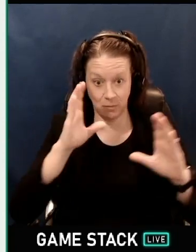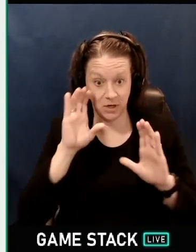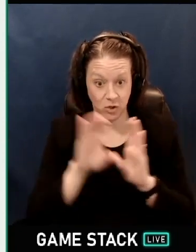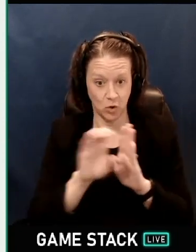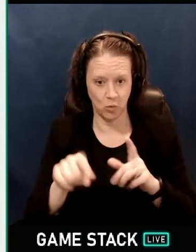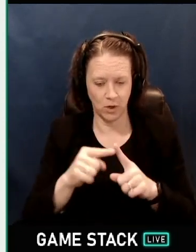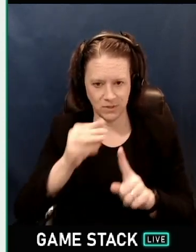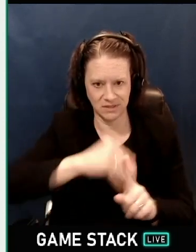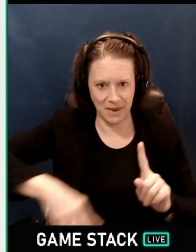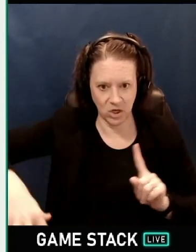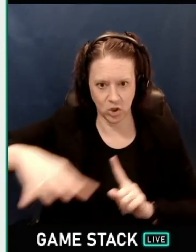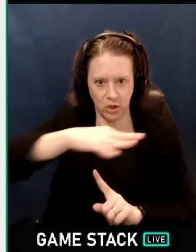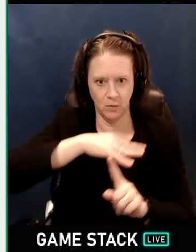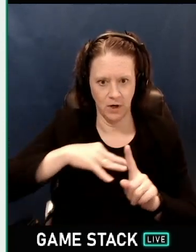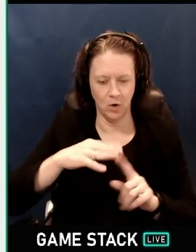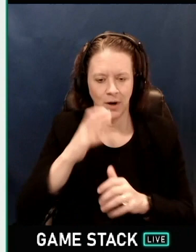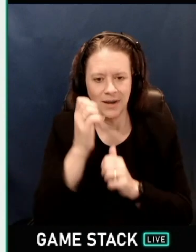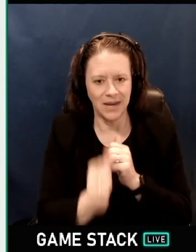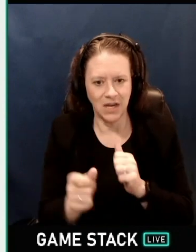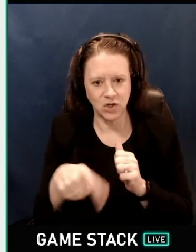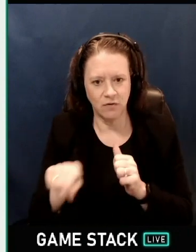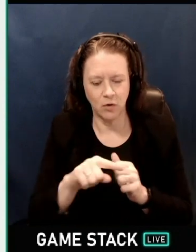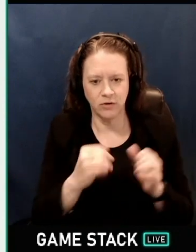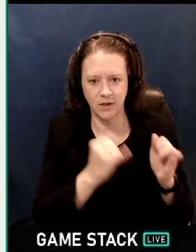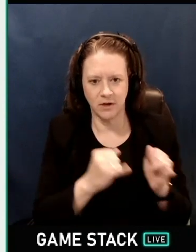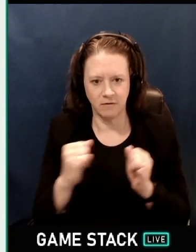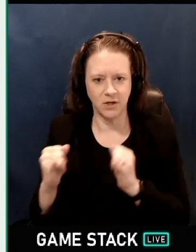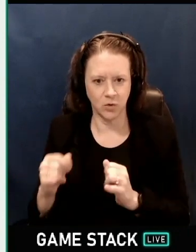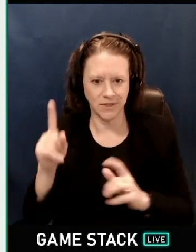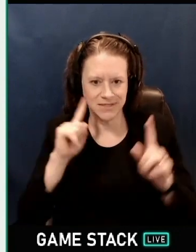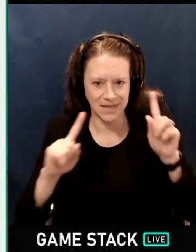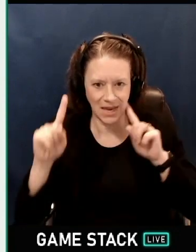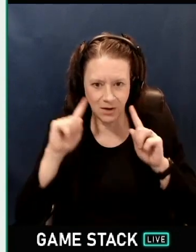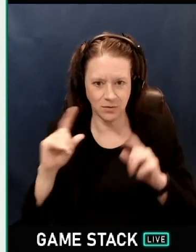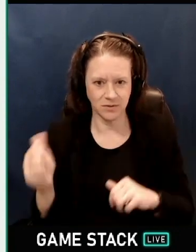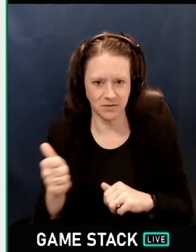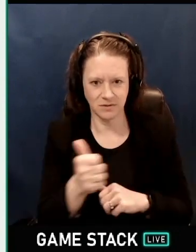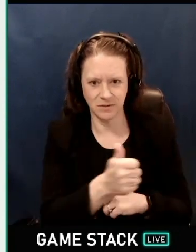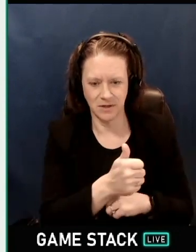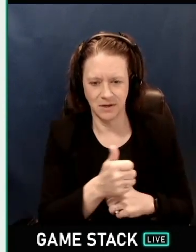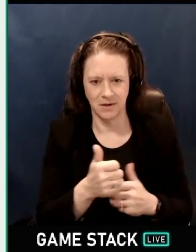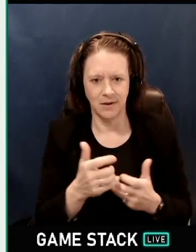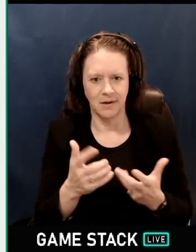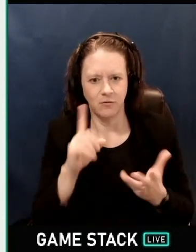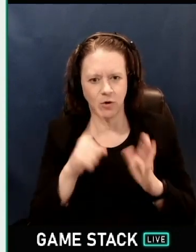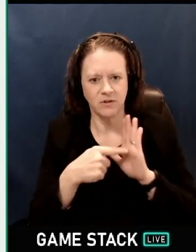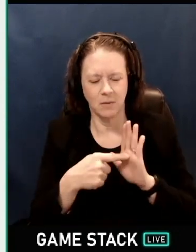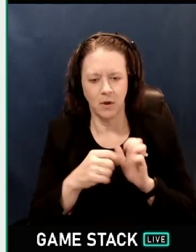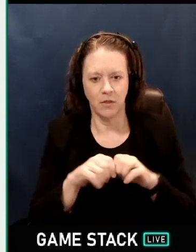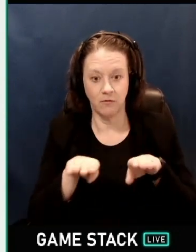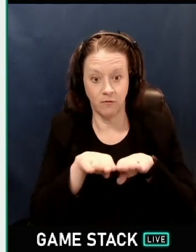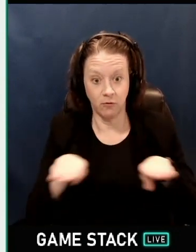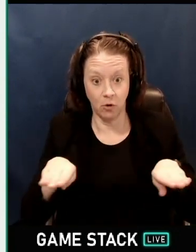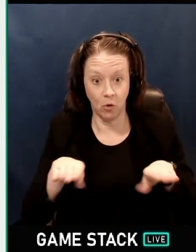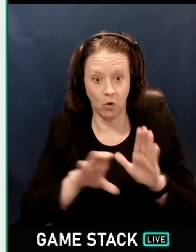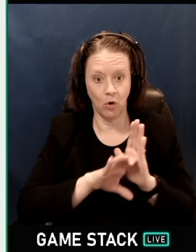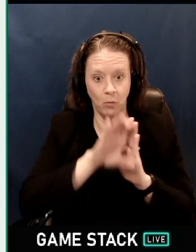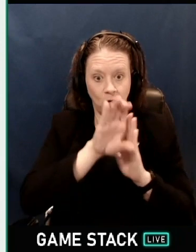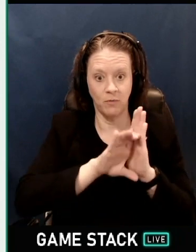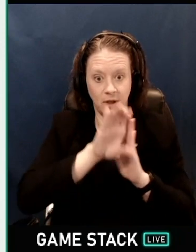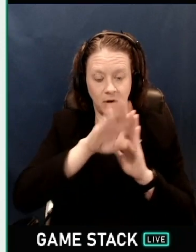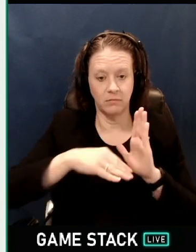rendered of where each of those individual sounds were. The floor movement of the elevator,